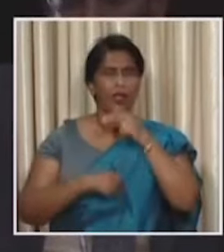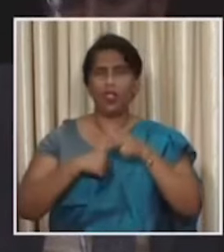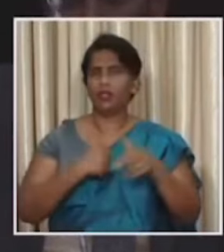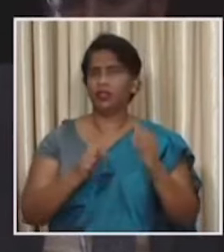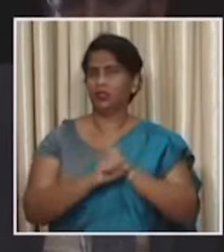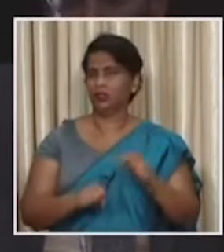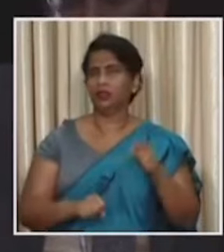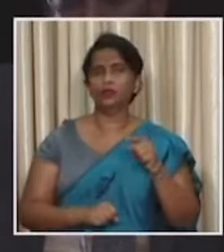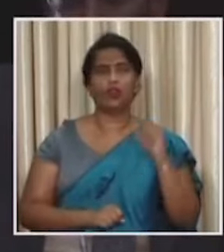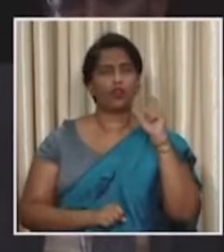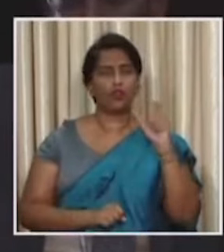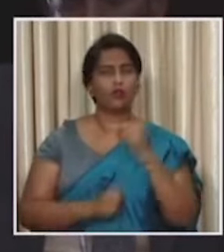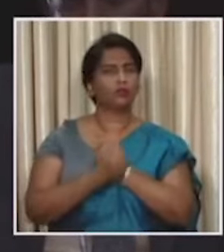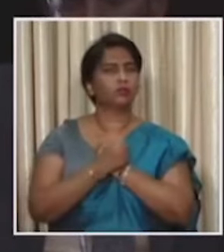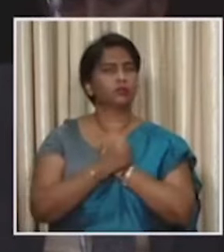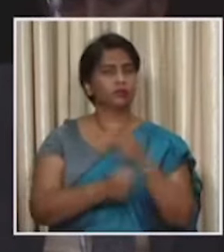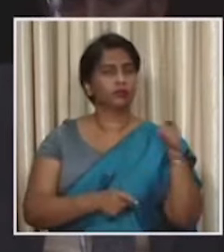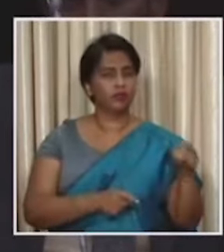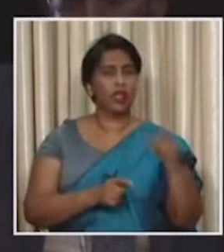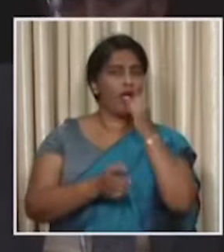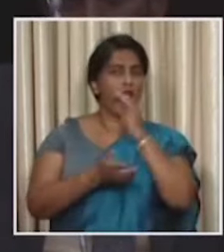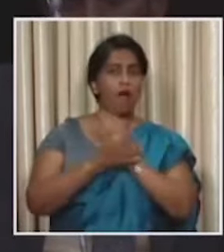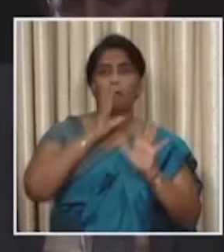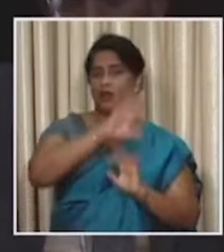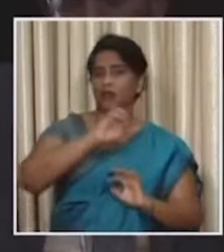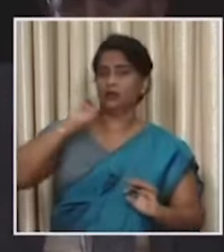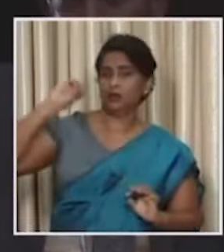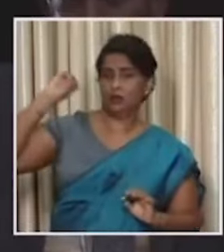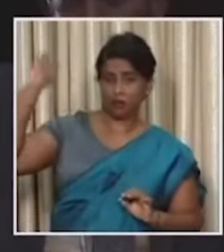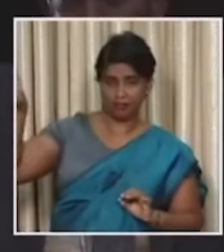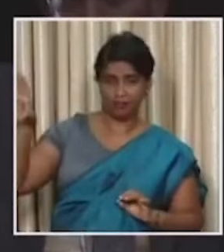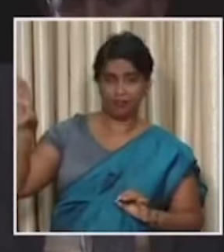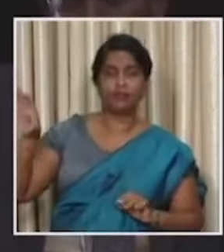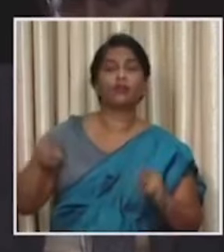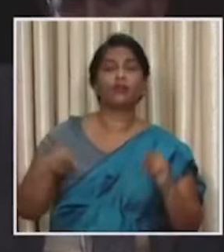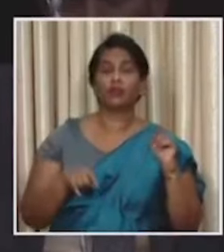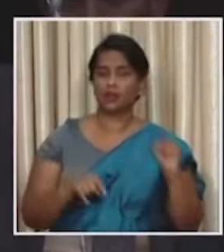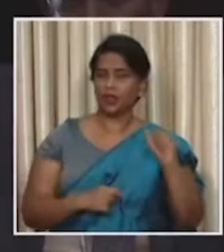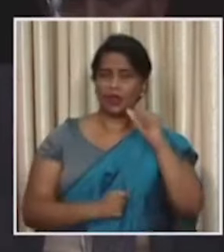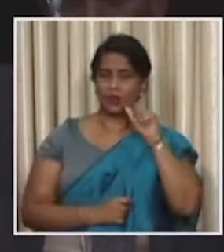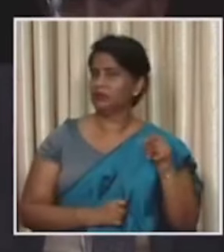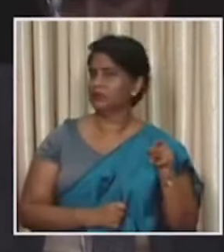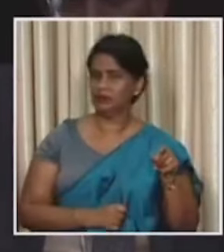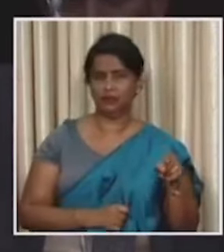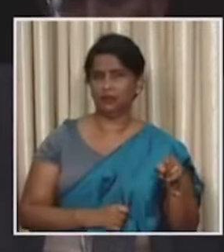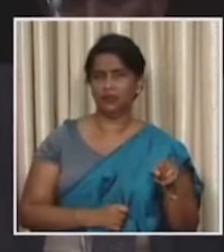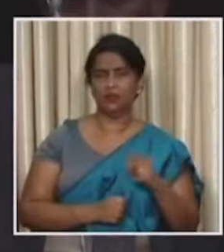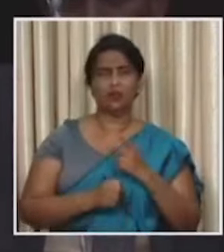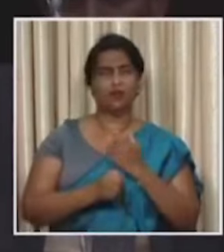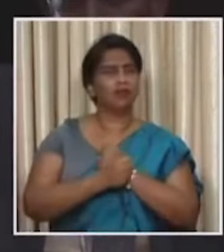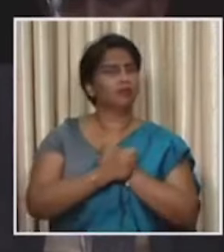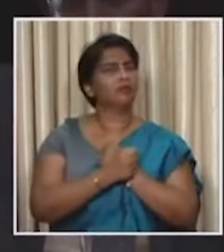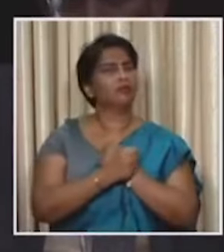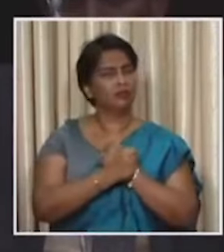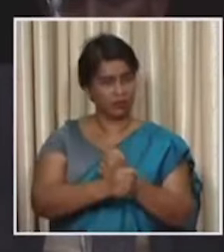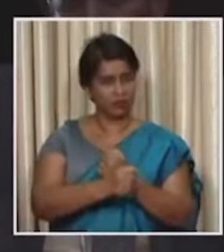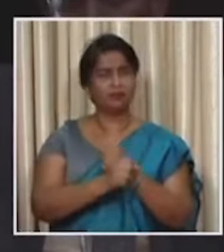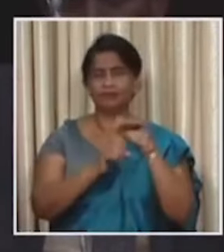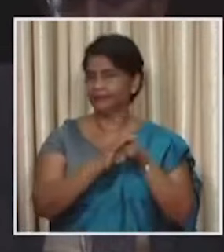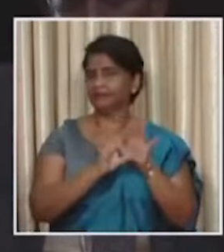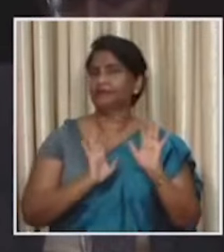prison to Hambantota. And that was a victimization because the person previously made the transfer